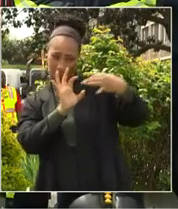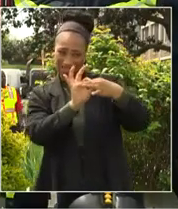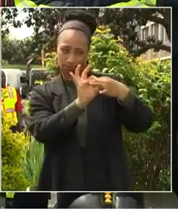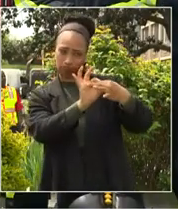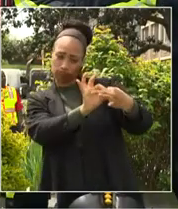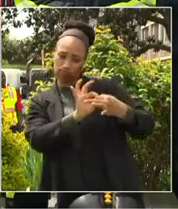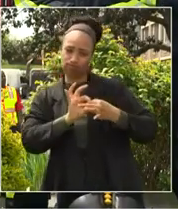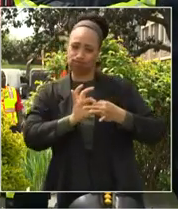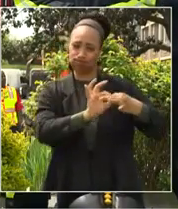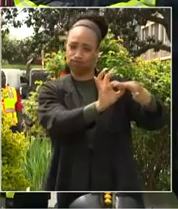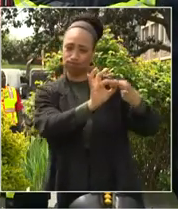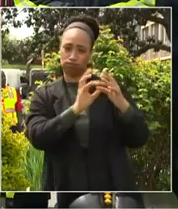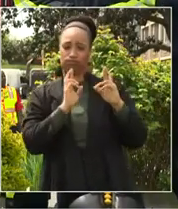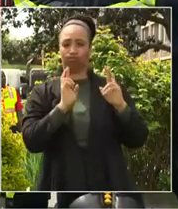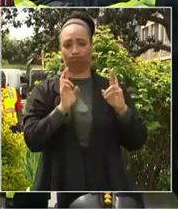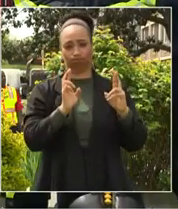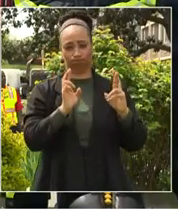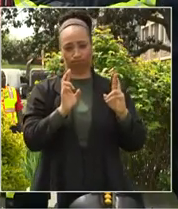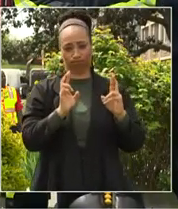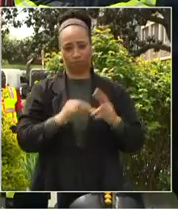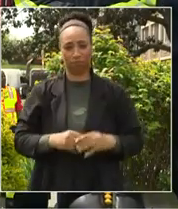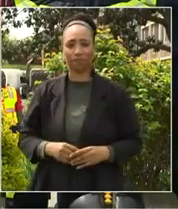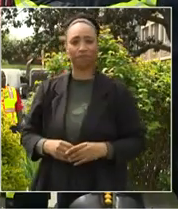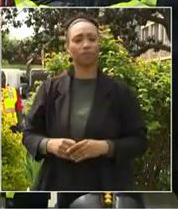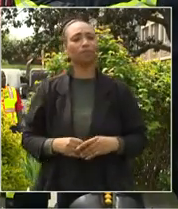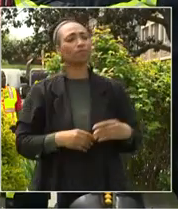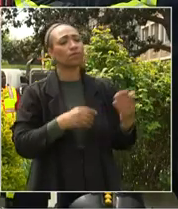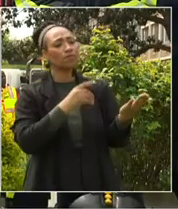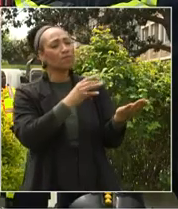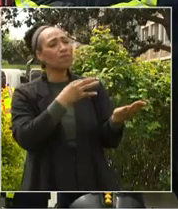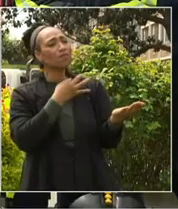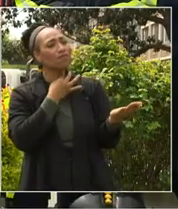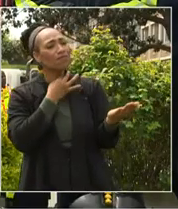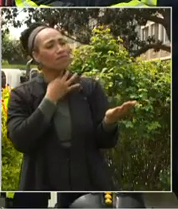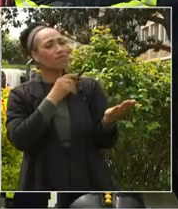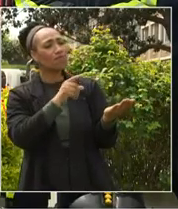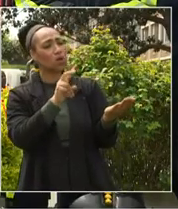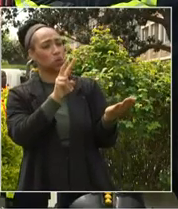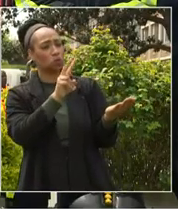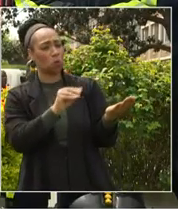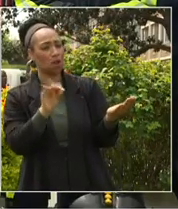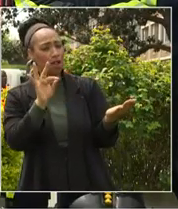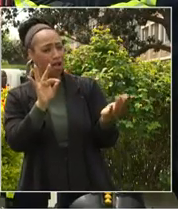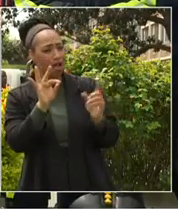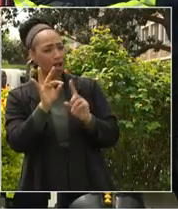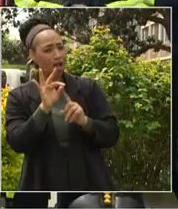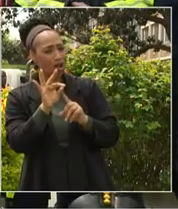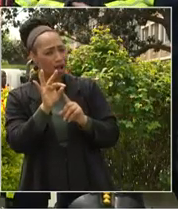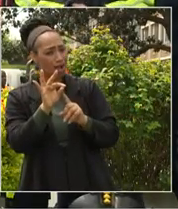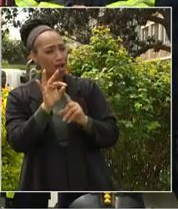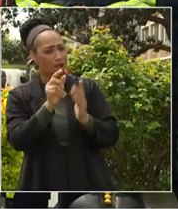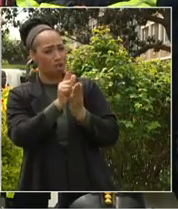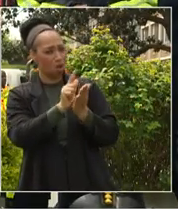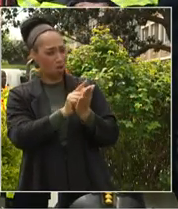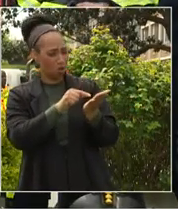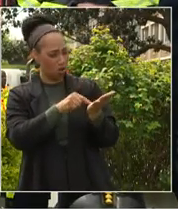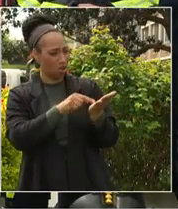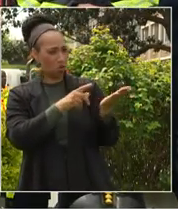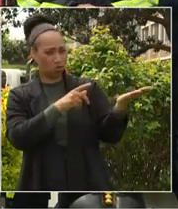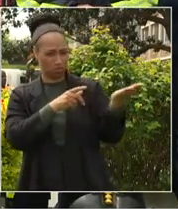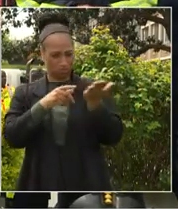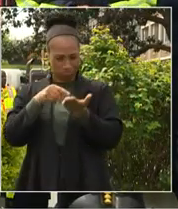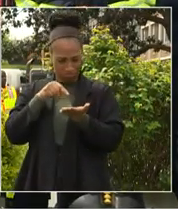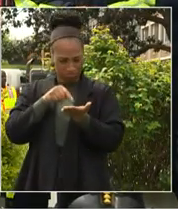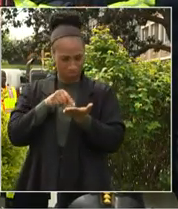Can you please say when this 2009 law sort of came across your desk as a possibility to utilize this option? And then